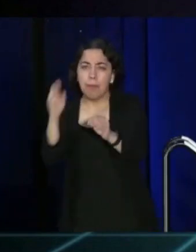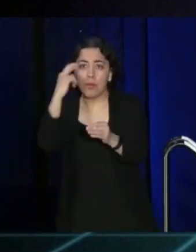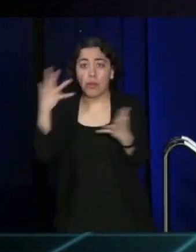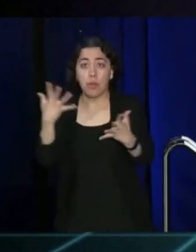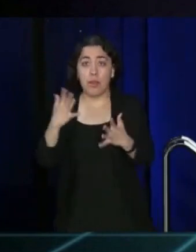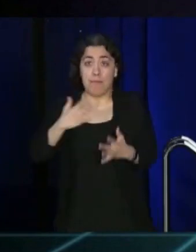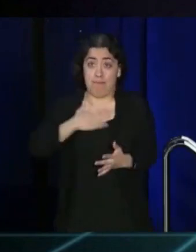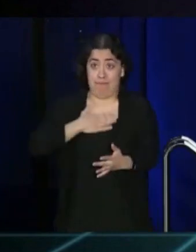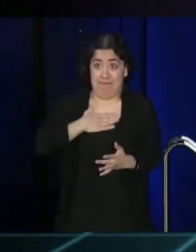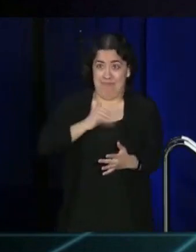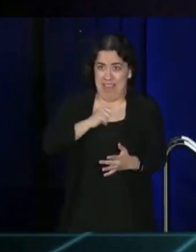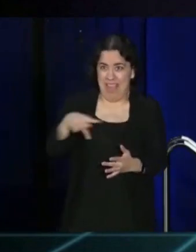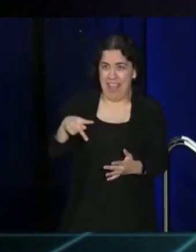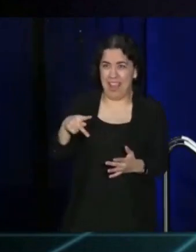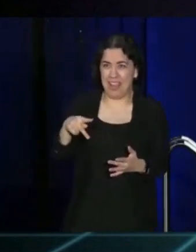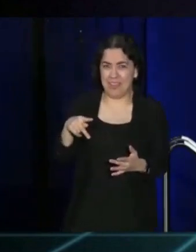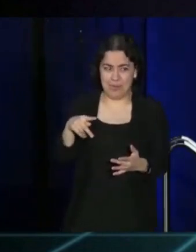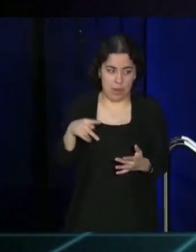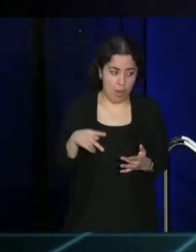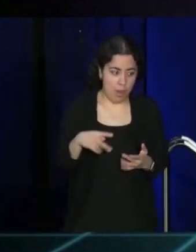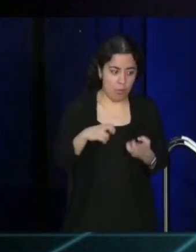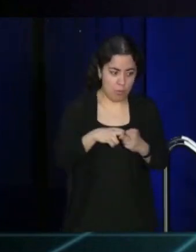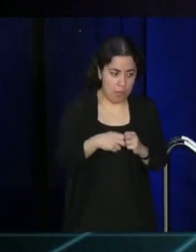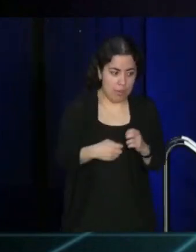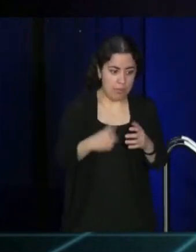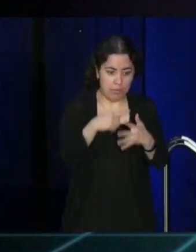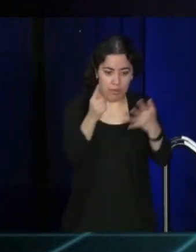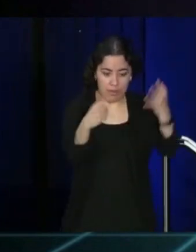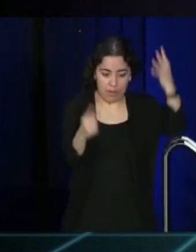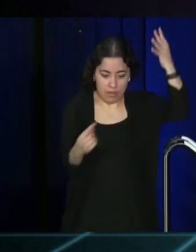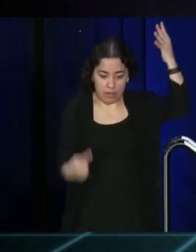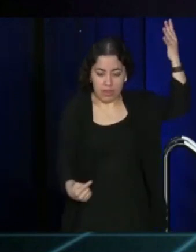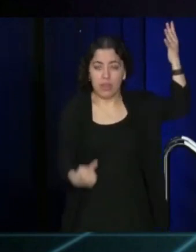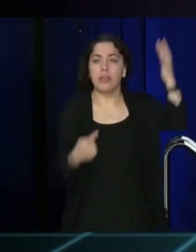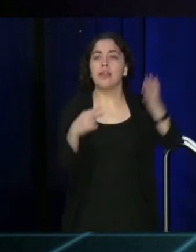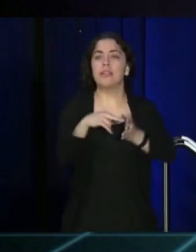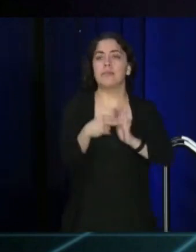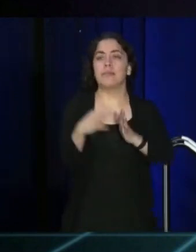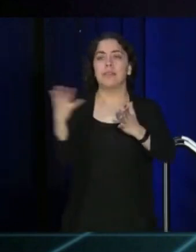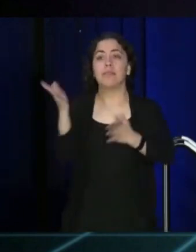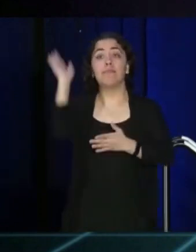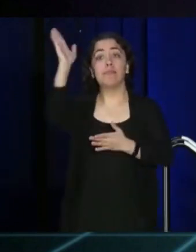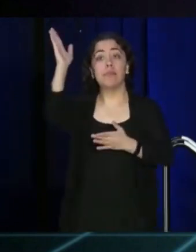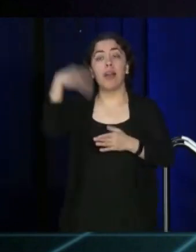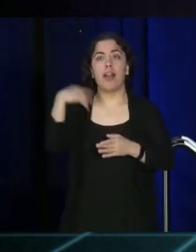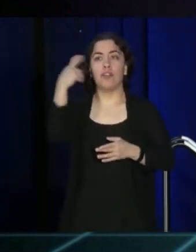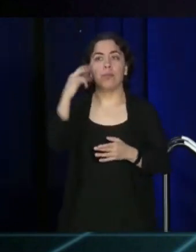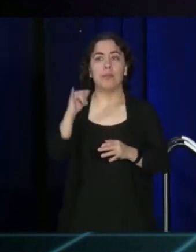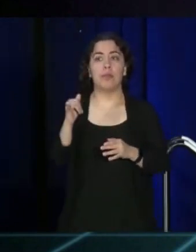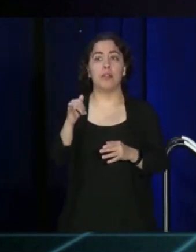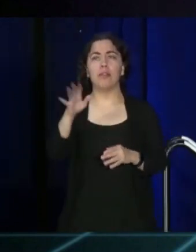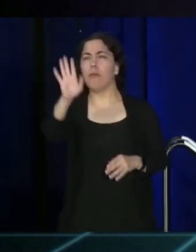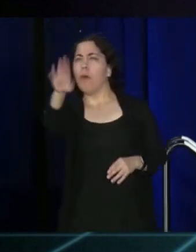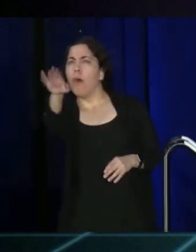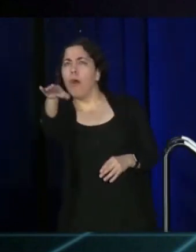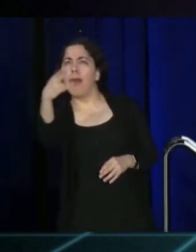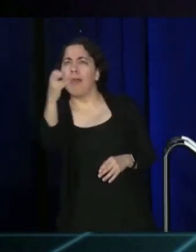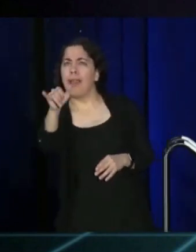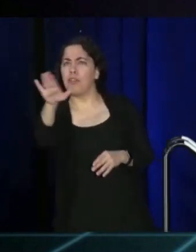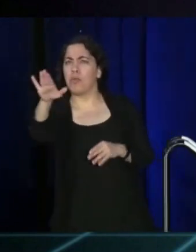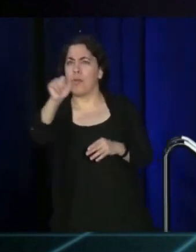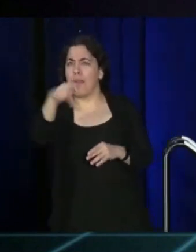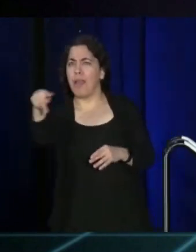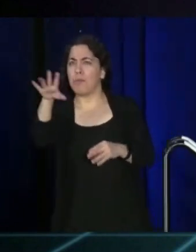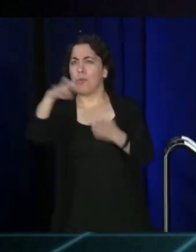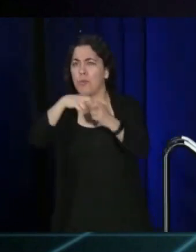your own app. And so I finally, as a result of putting this together, I knew that people would call me out if I didn't fix my own